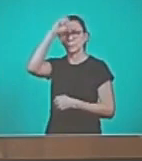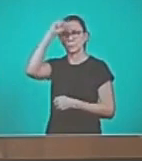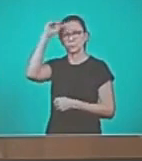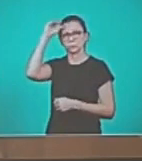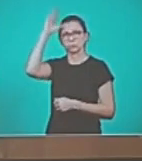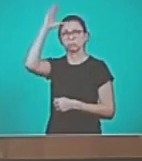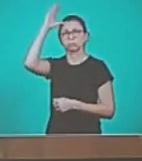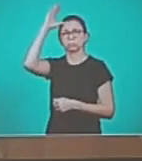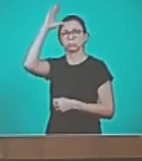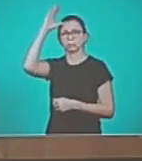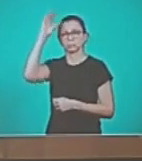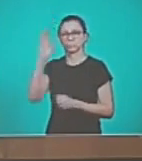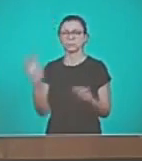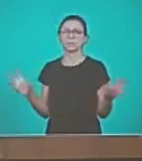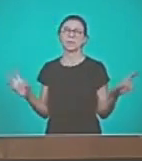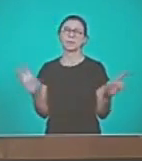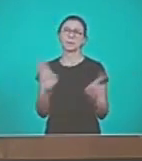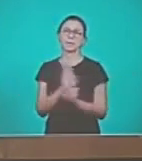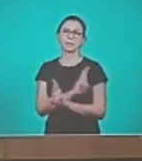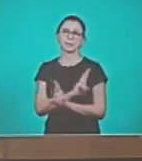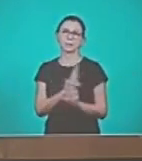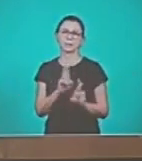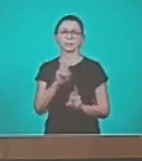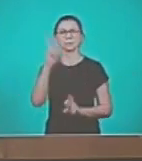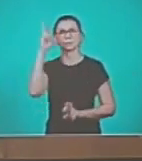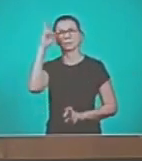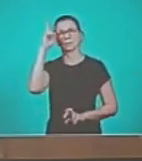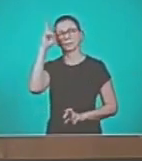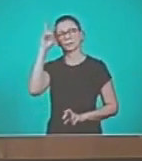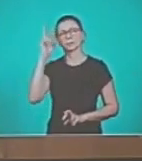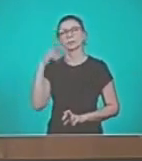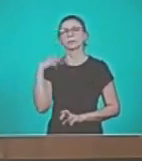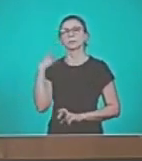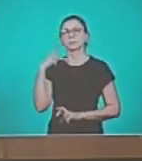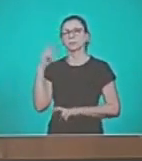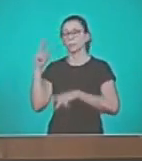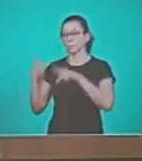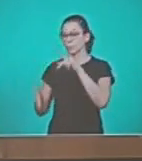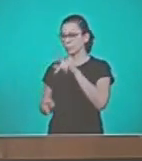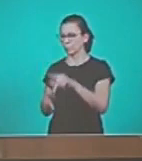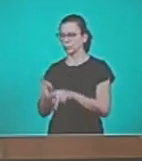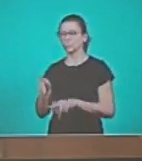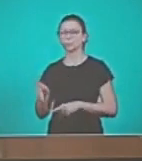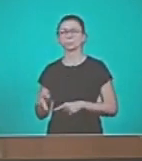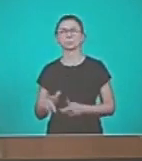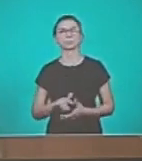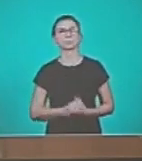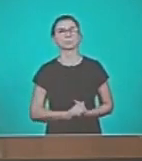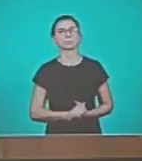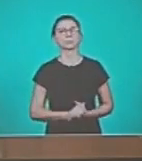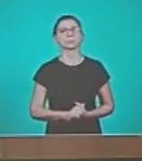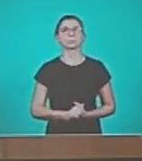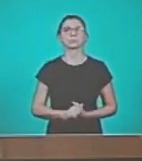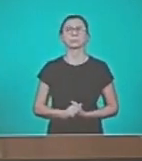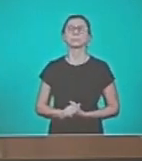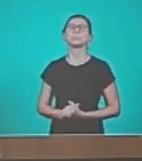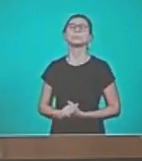great regarding the history of his people. And these people,